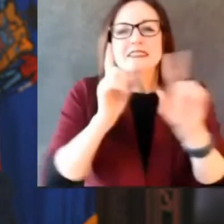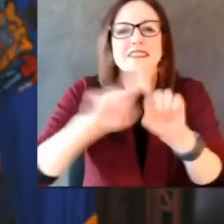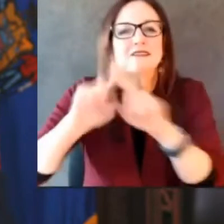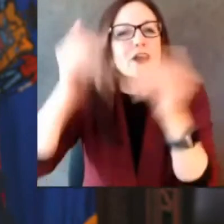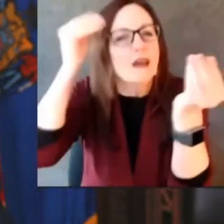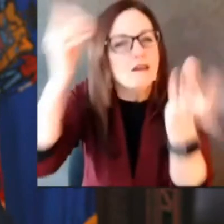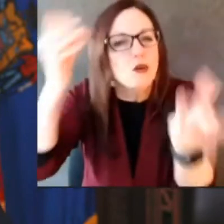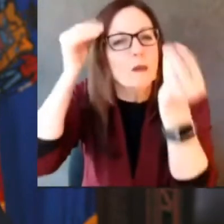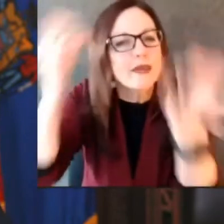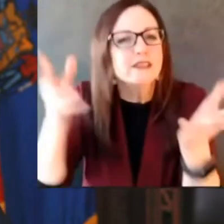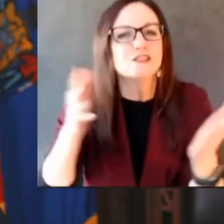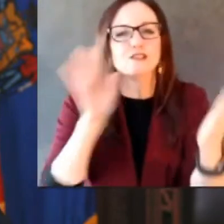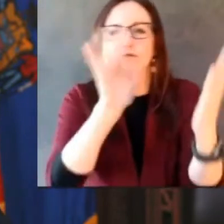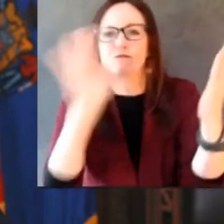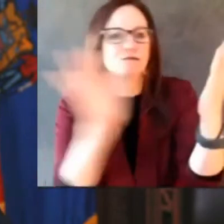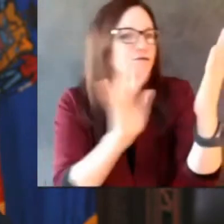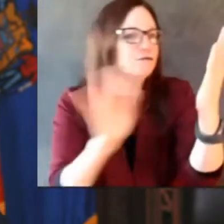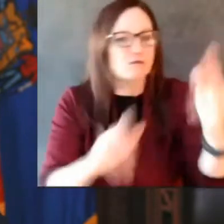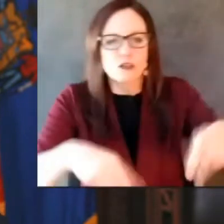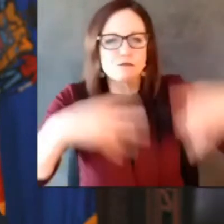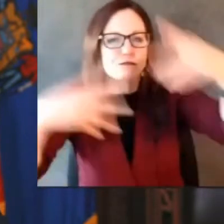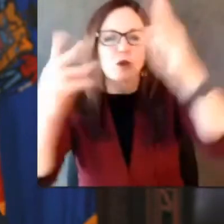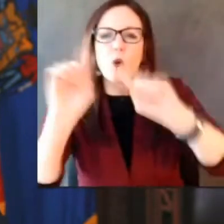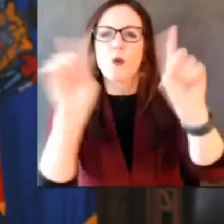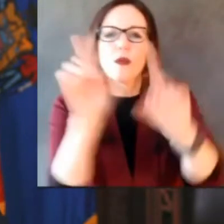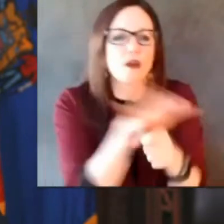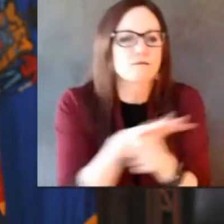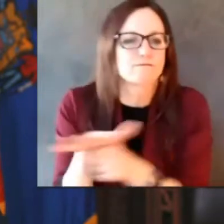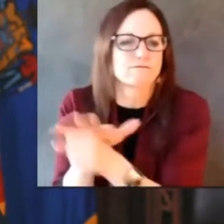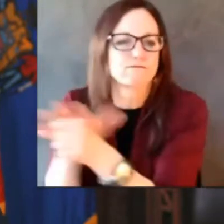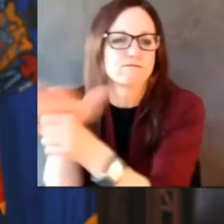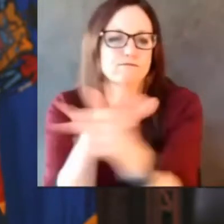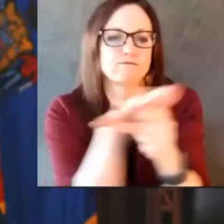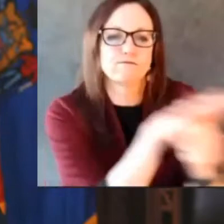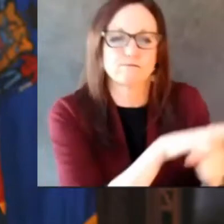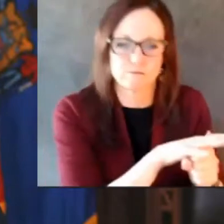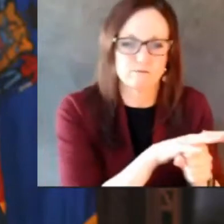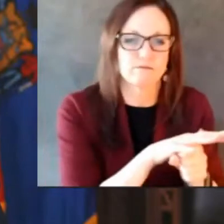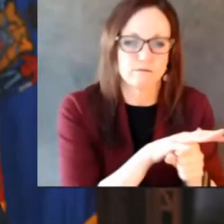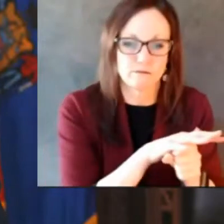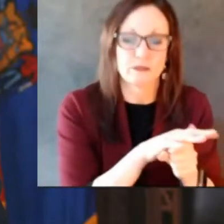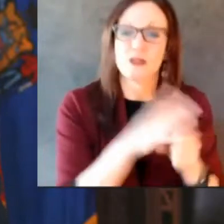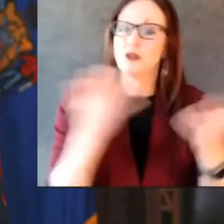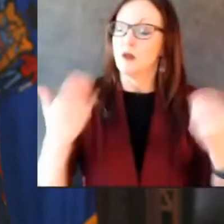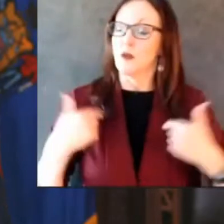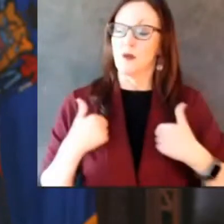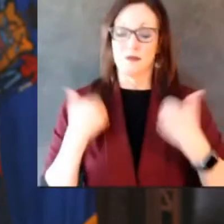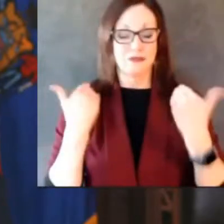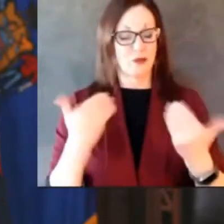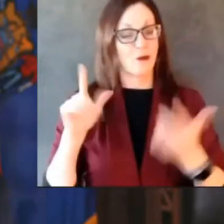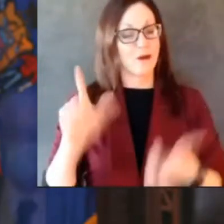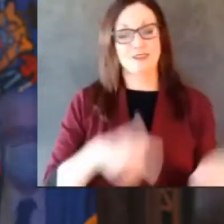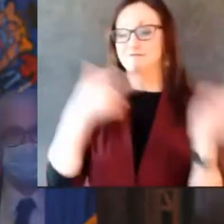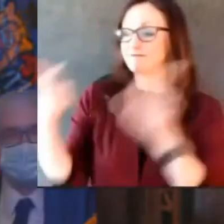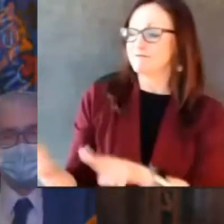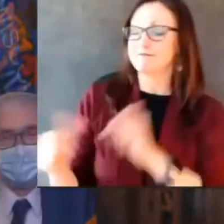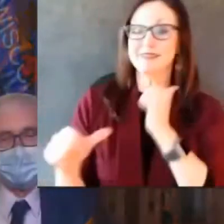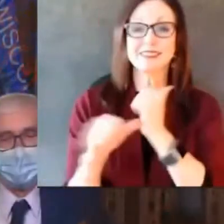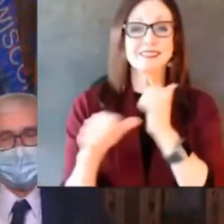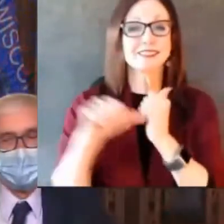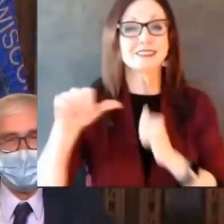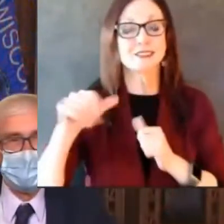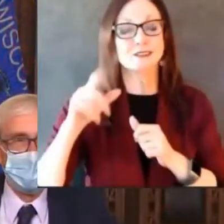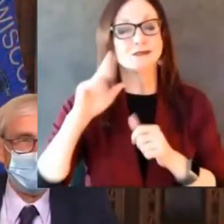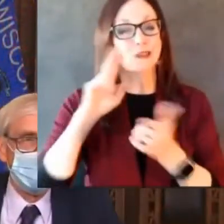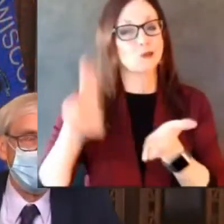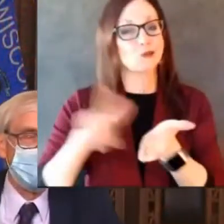will now hand things over to Deputy Secretary Julie Willems Van Dyke. Julie, it's all yours. Well, thank you very